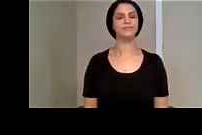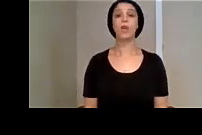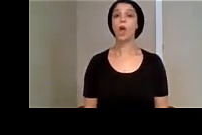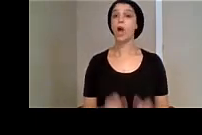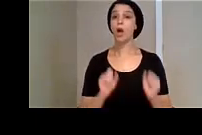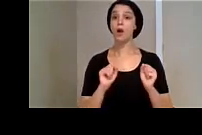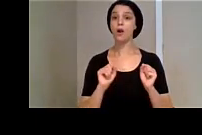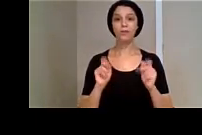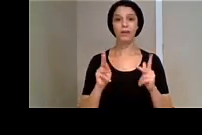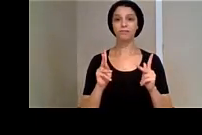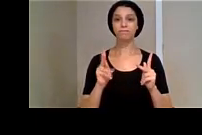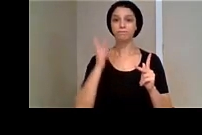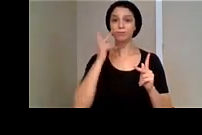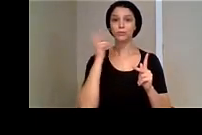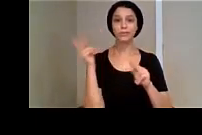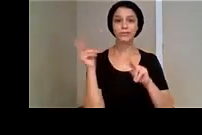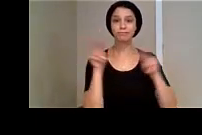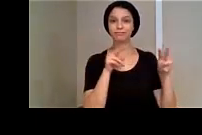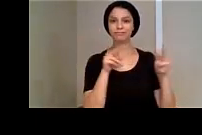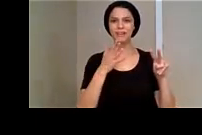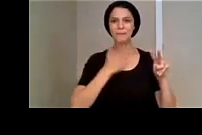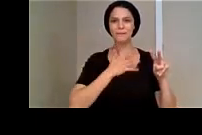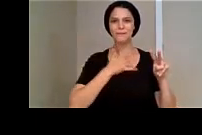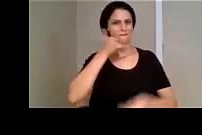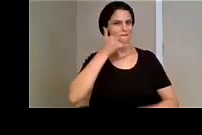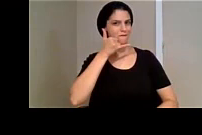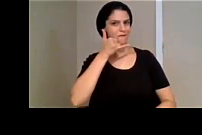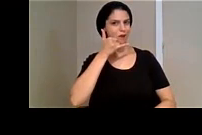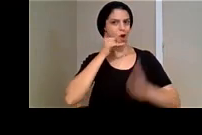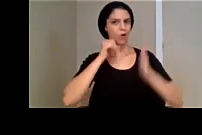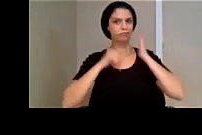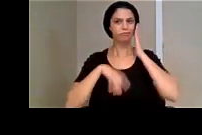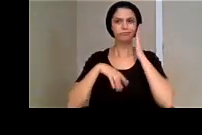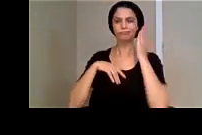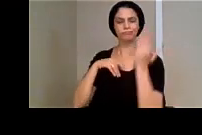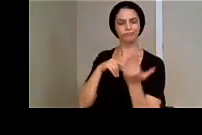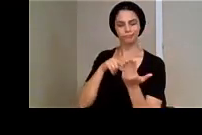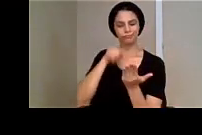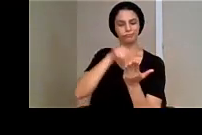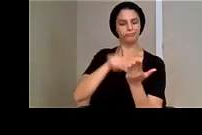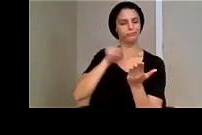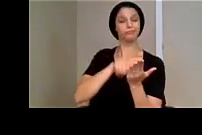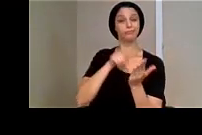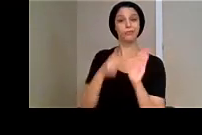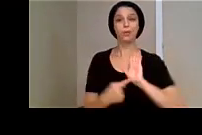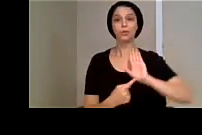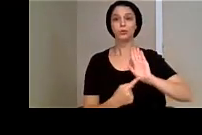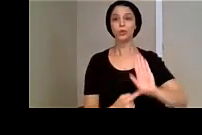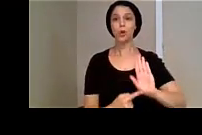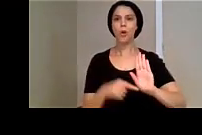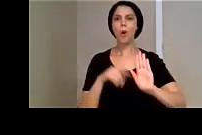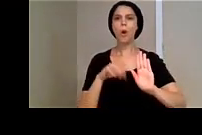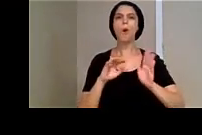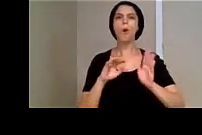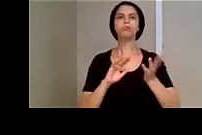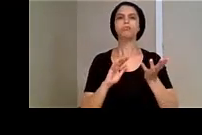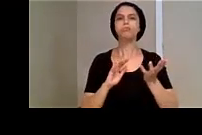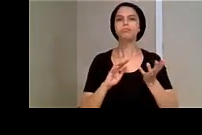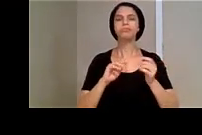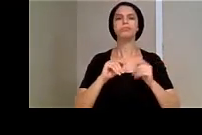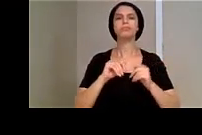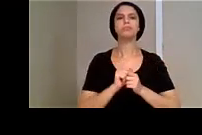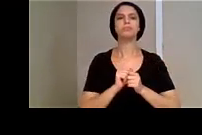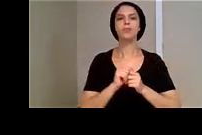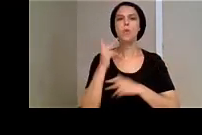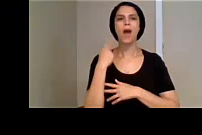Okay, so now what you're looking at is my phone. So on my phone, I'm going to drill down into where